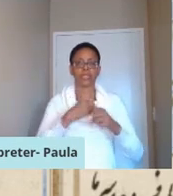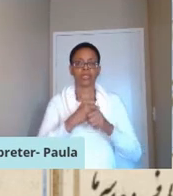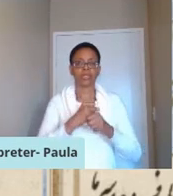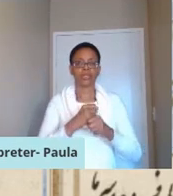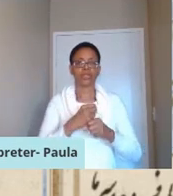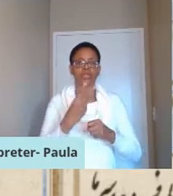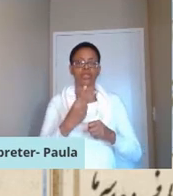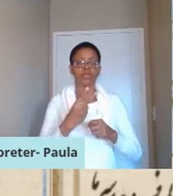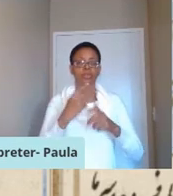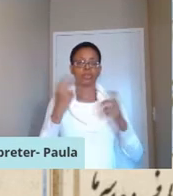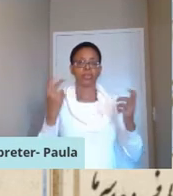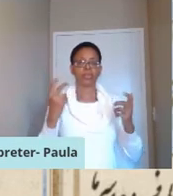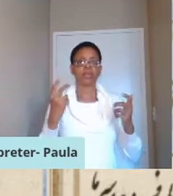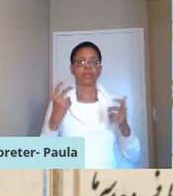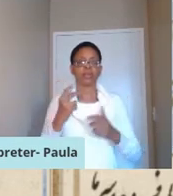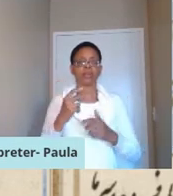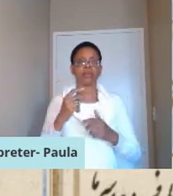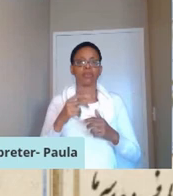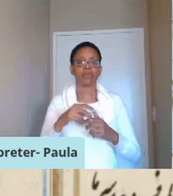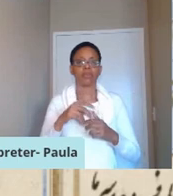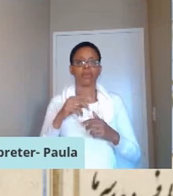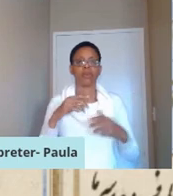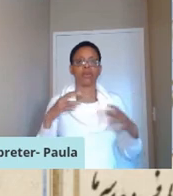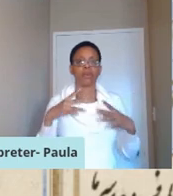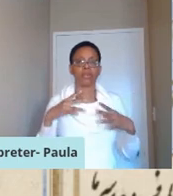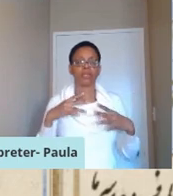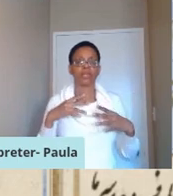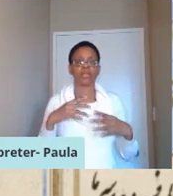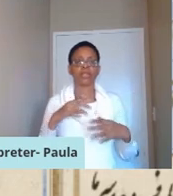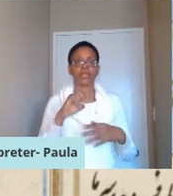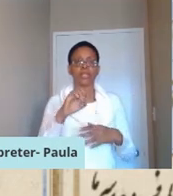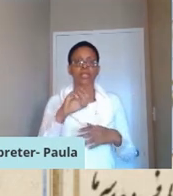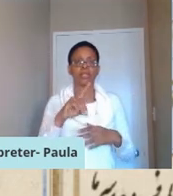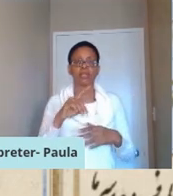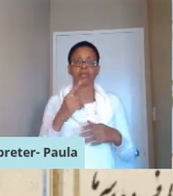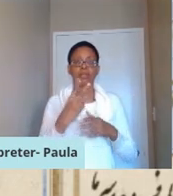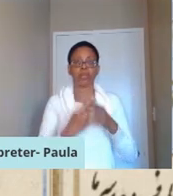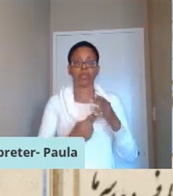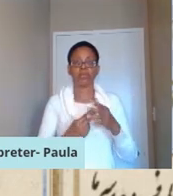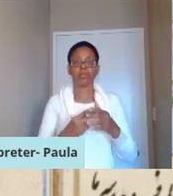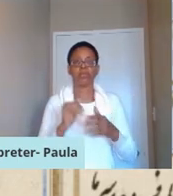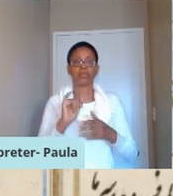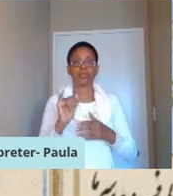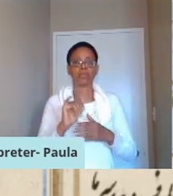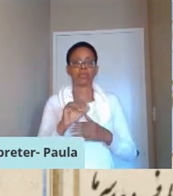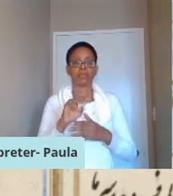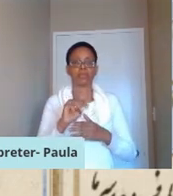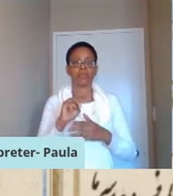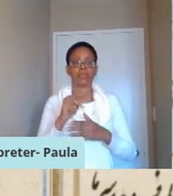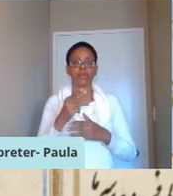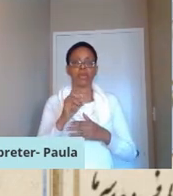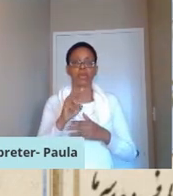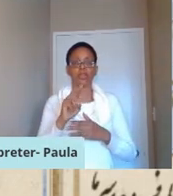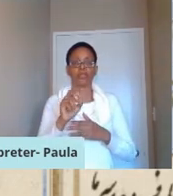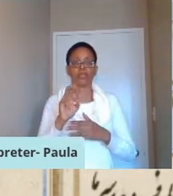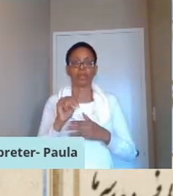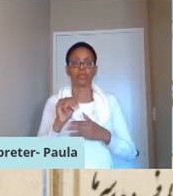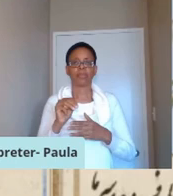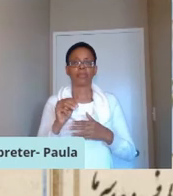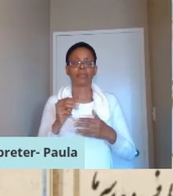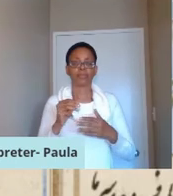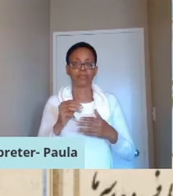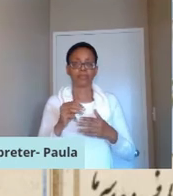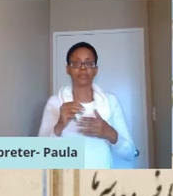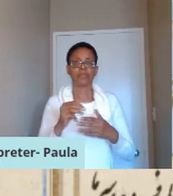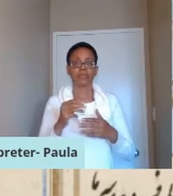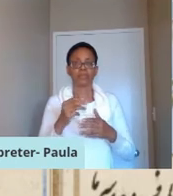Muslim holidays, Eid al-Fitr and also Eid al-Adha. And also Muharram, a sacred month for Muslims, fell